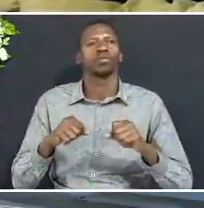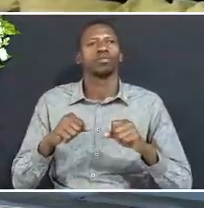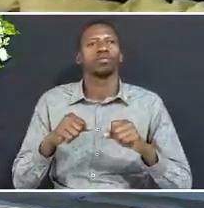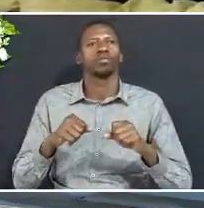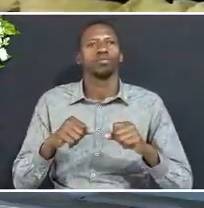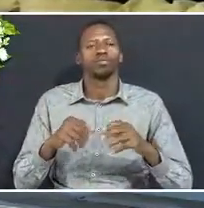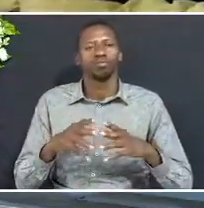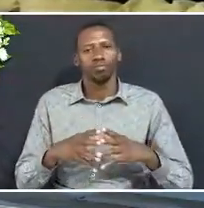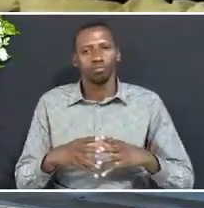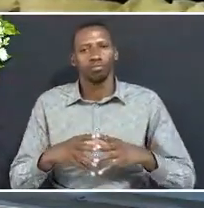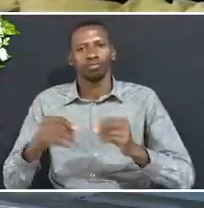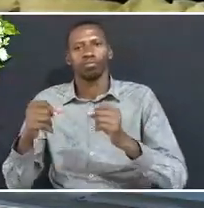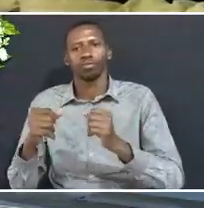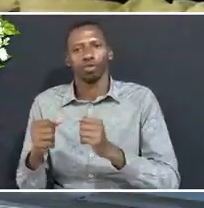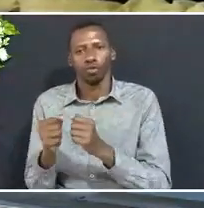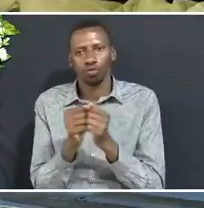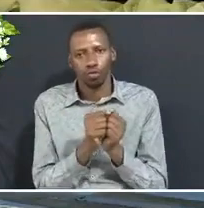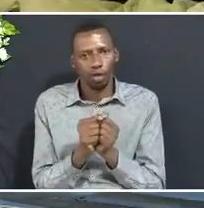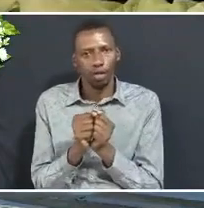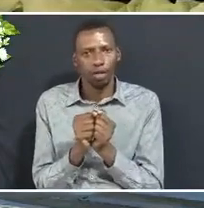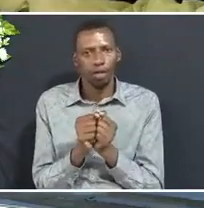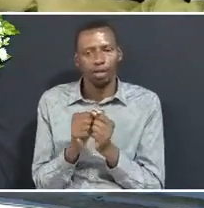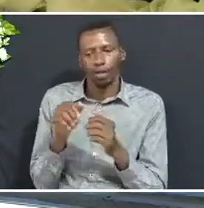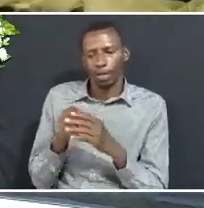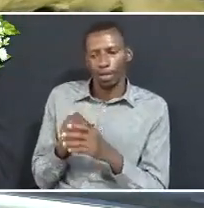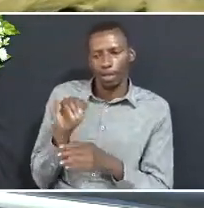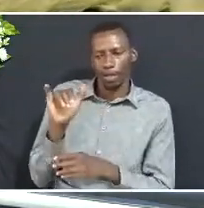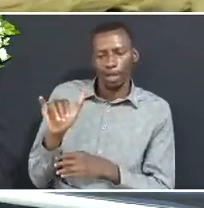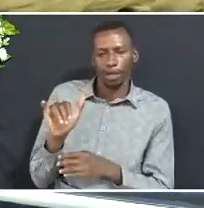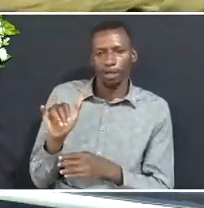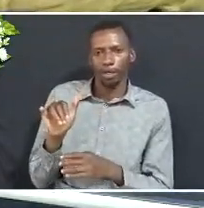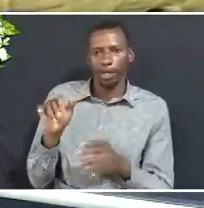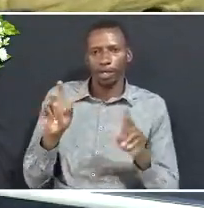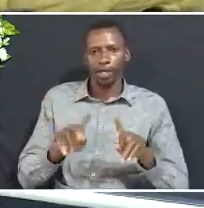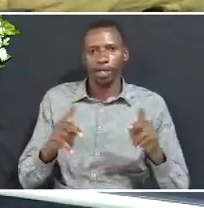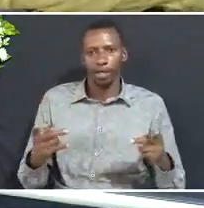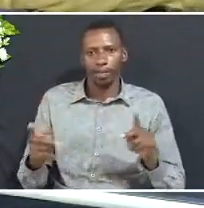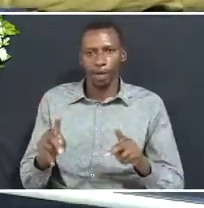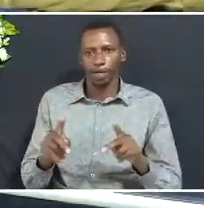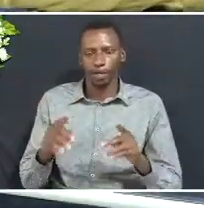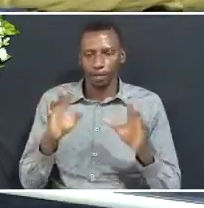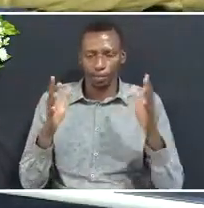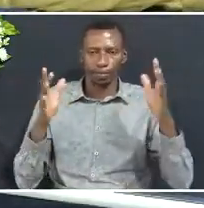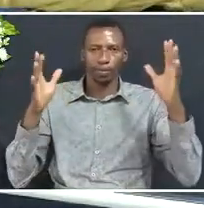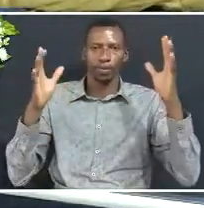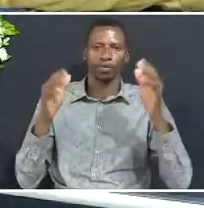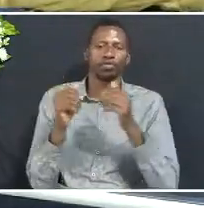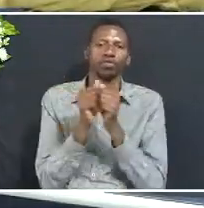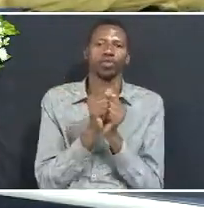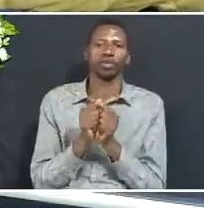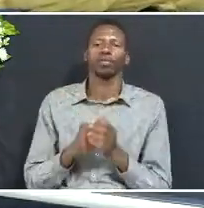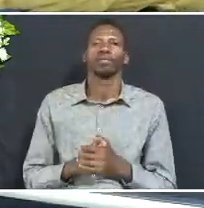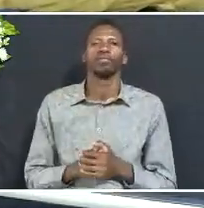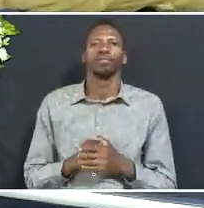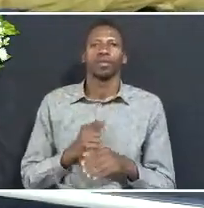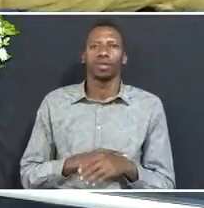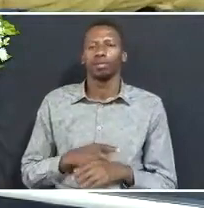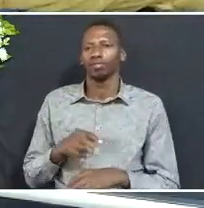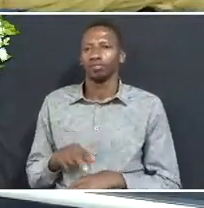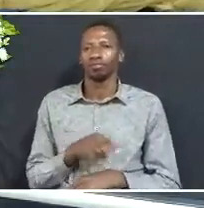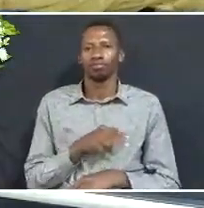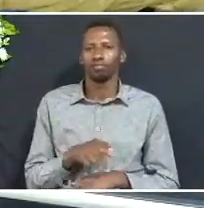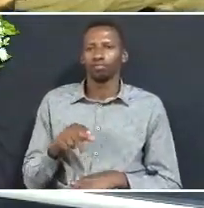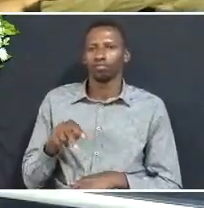go along with him to the particular potluck where they were to celebrate together. So as they went along, the